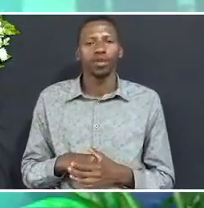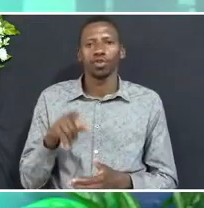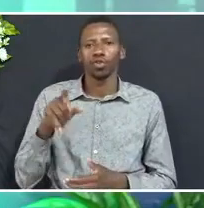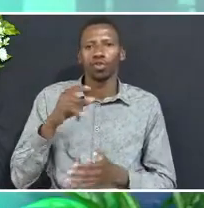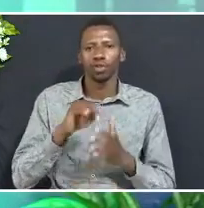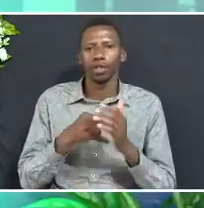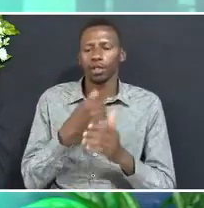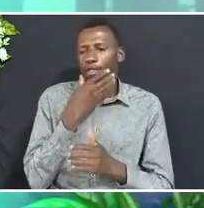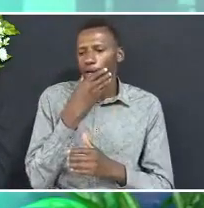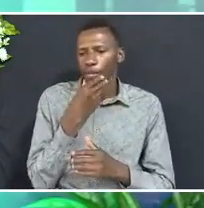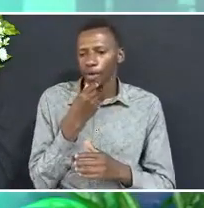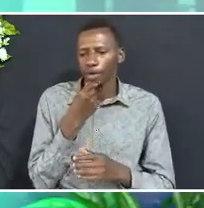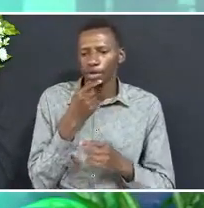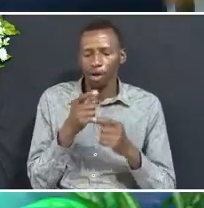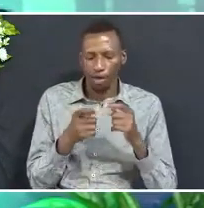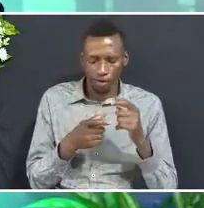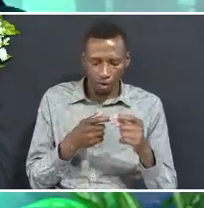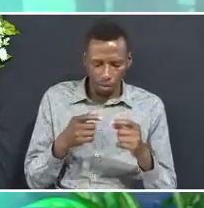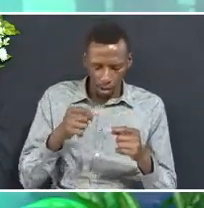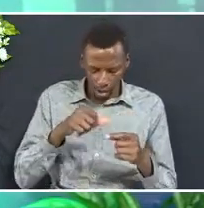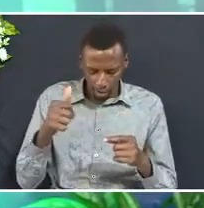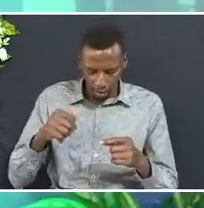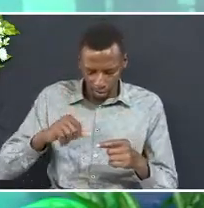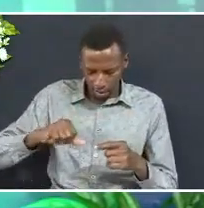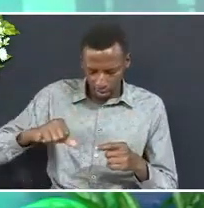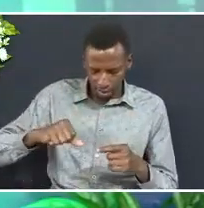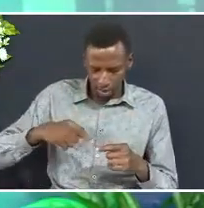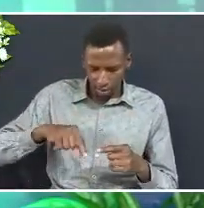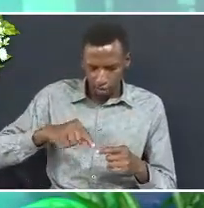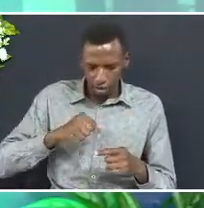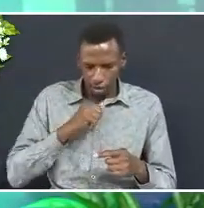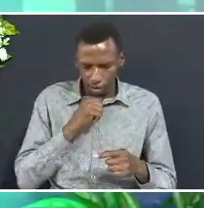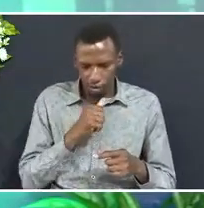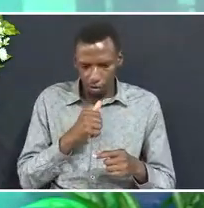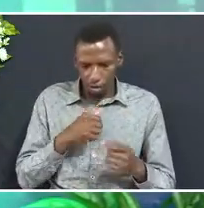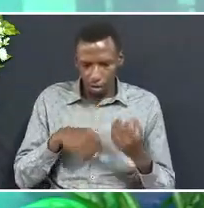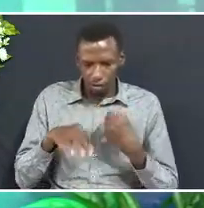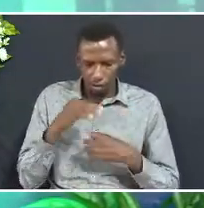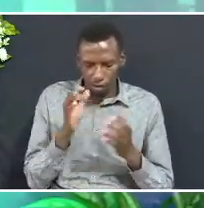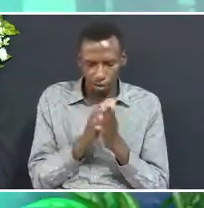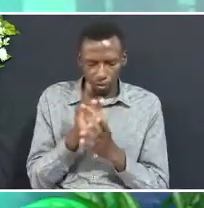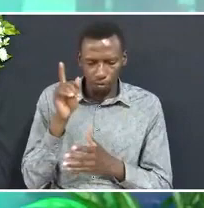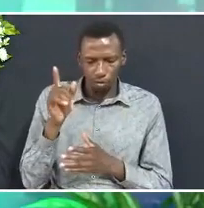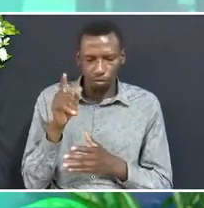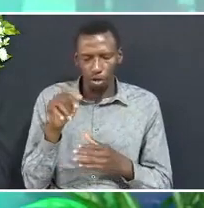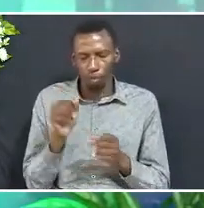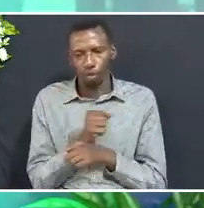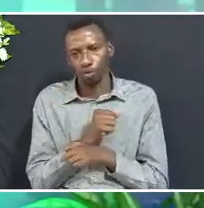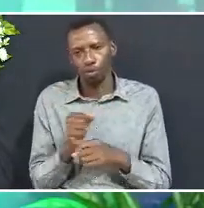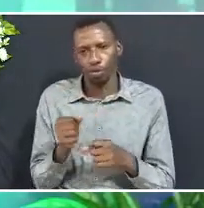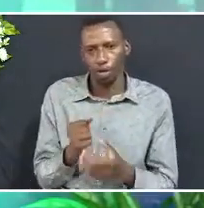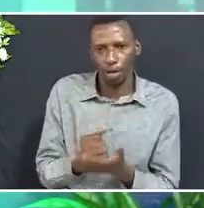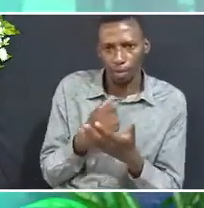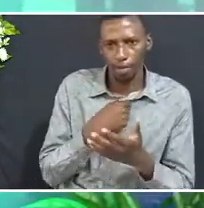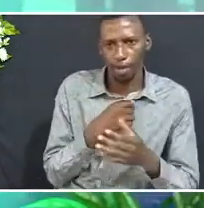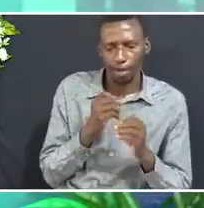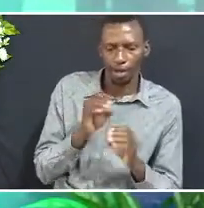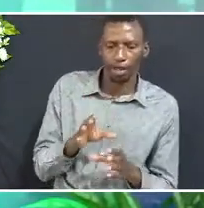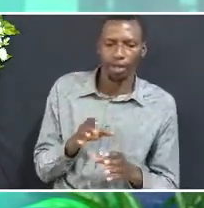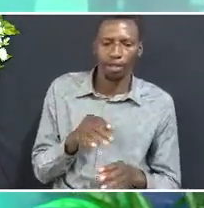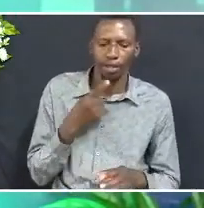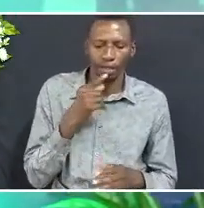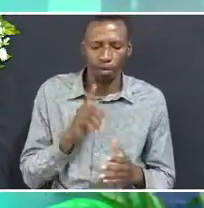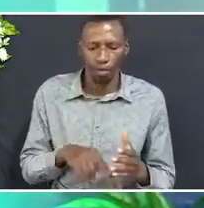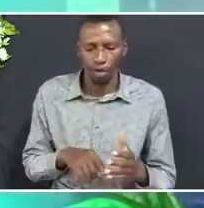man from the other side, and we don't have fellowship with you. You cannot help me anything. Now she said,